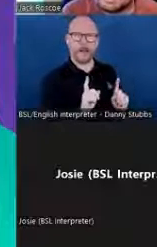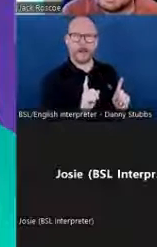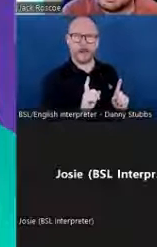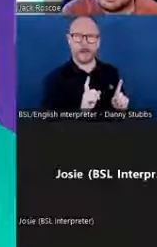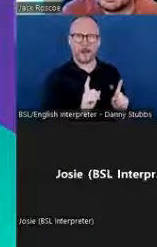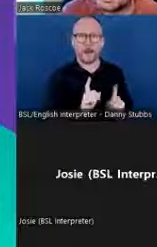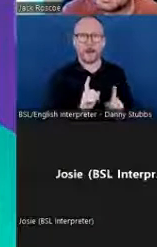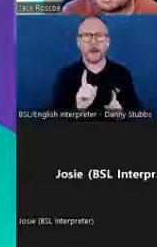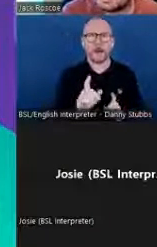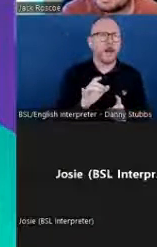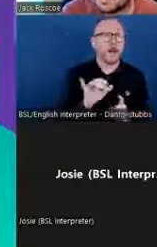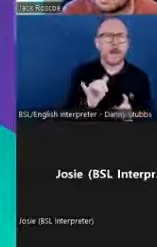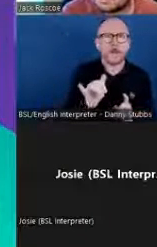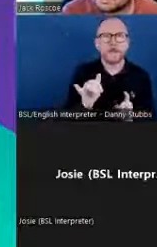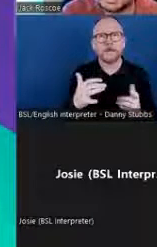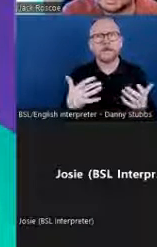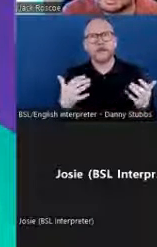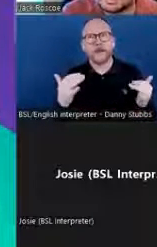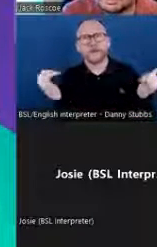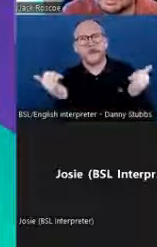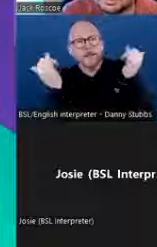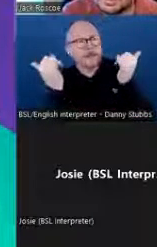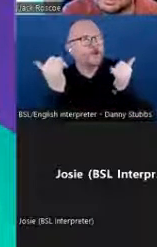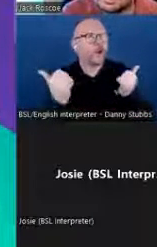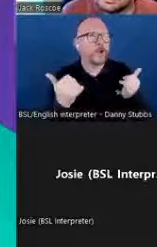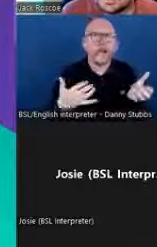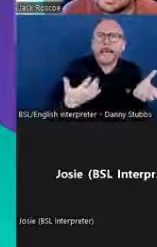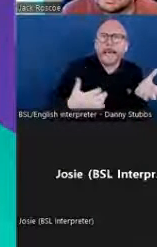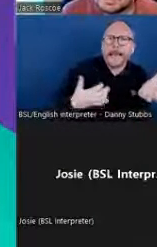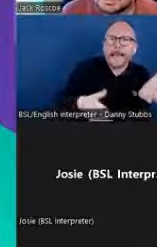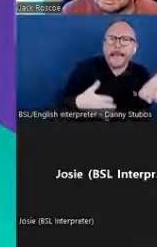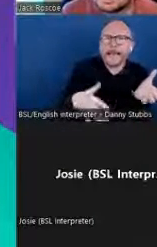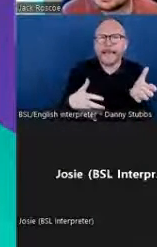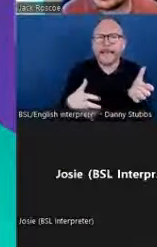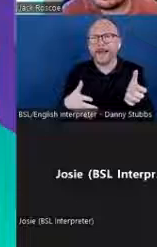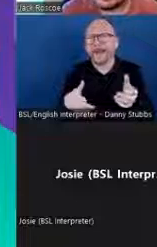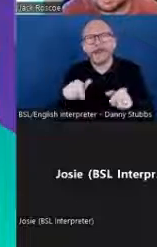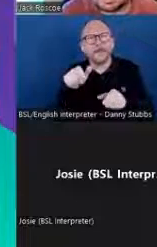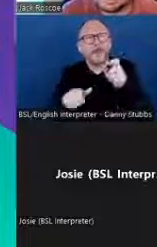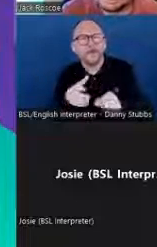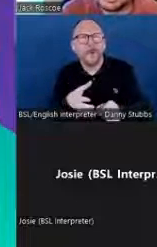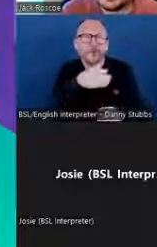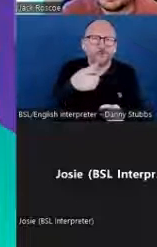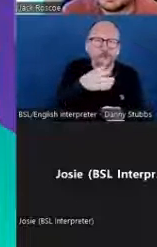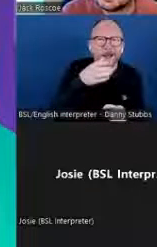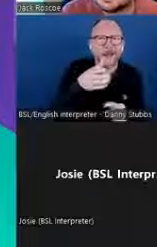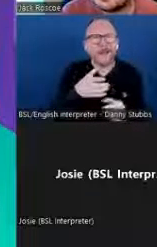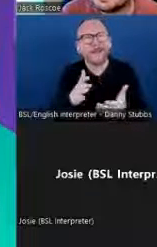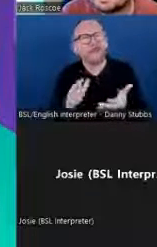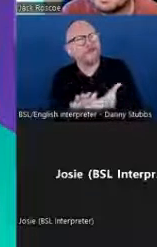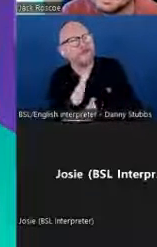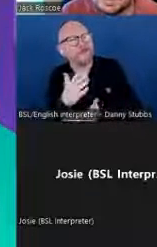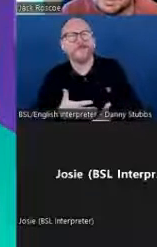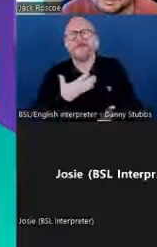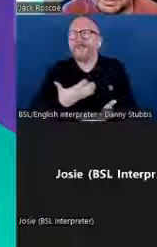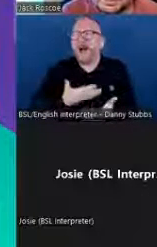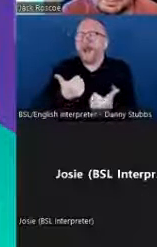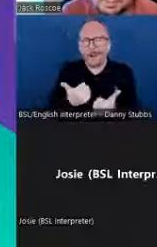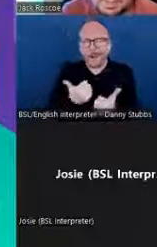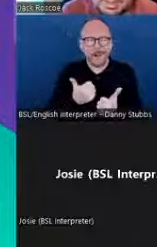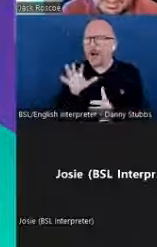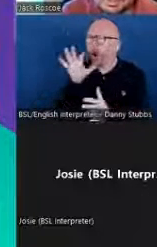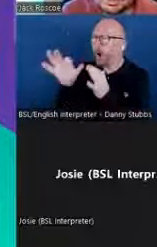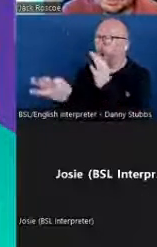or places where people might be drinking and having fun, there's a perception that the survey might spoil the experience for people taking